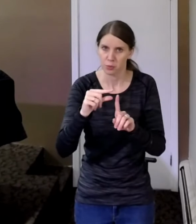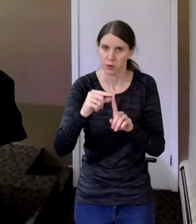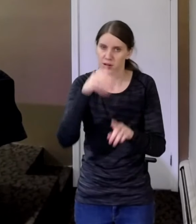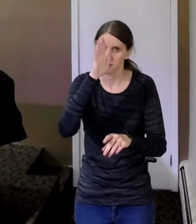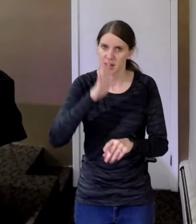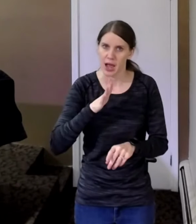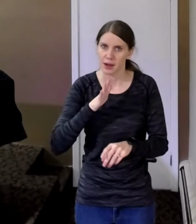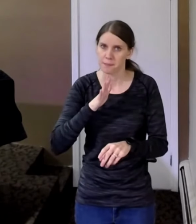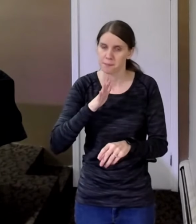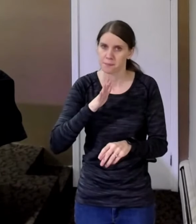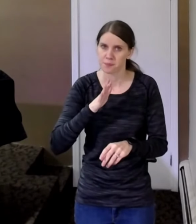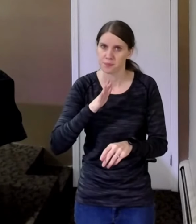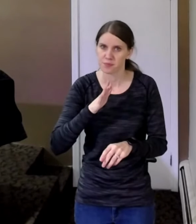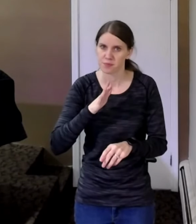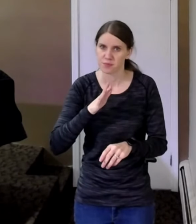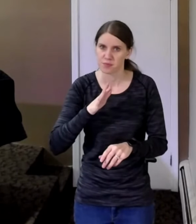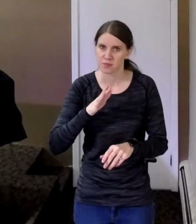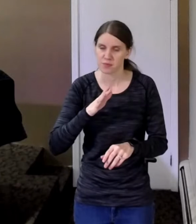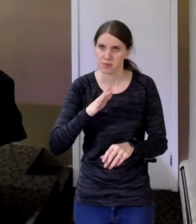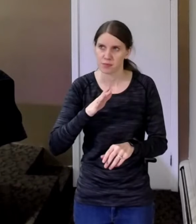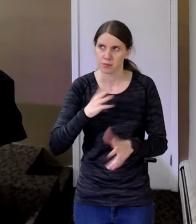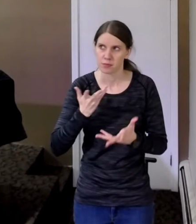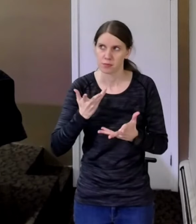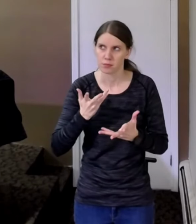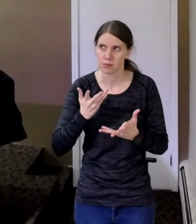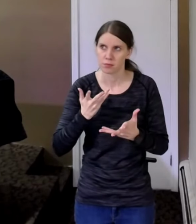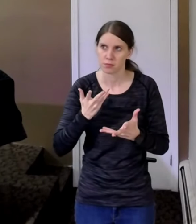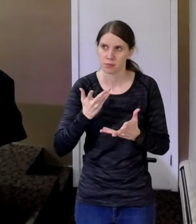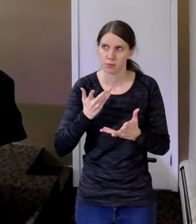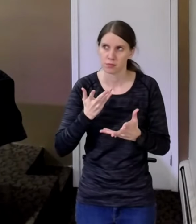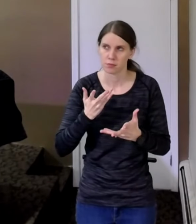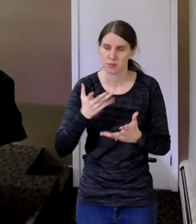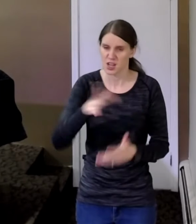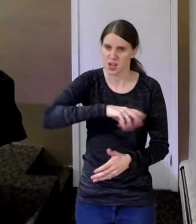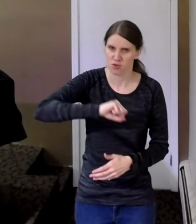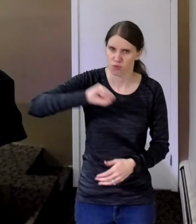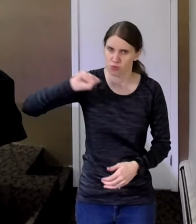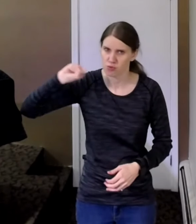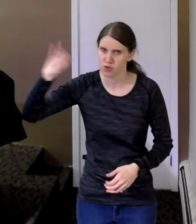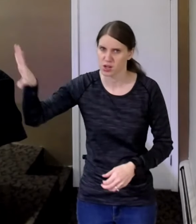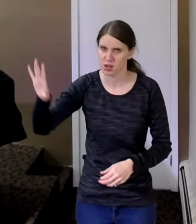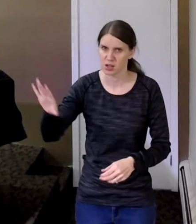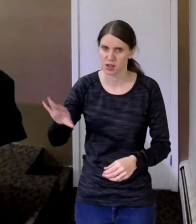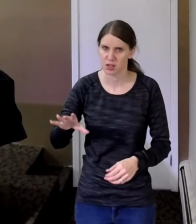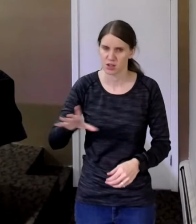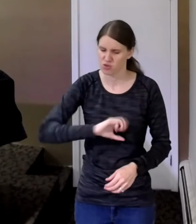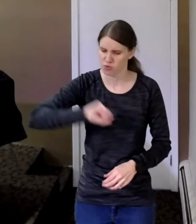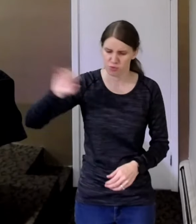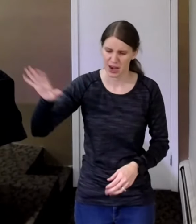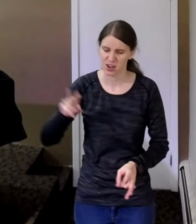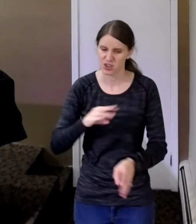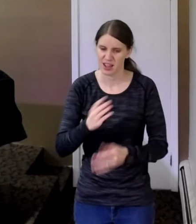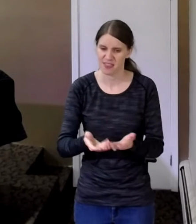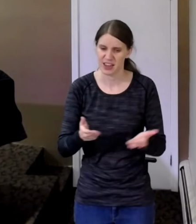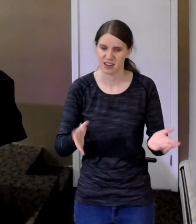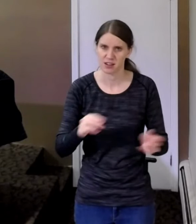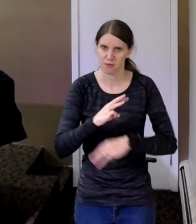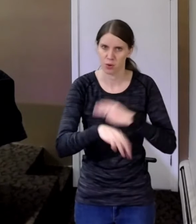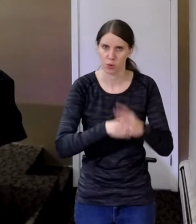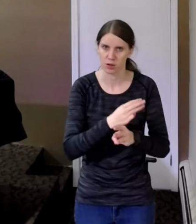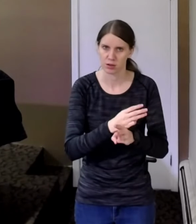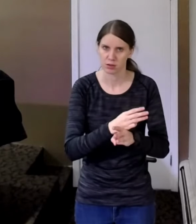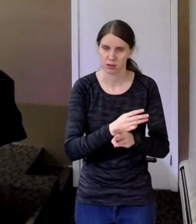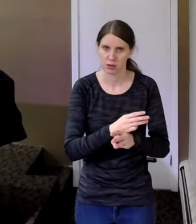and flushing out so much of that stuff that the world puts in there every day. Got to spend time in the